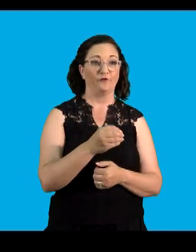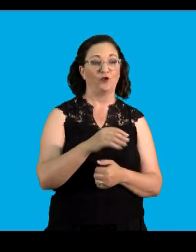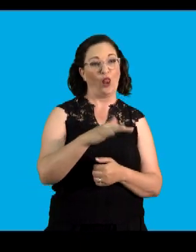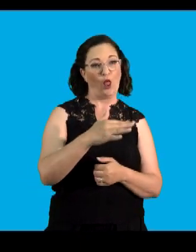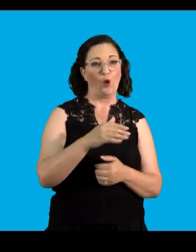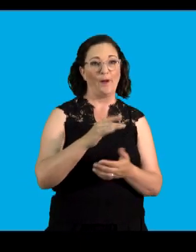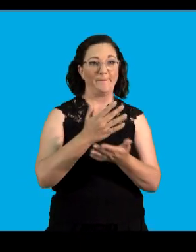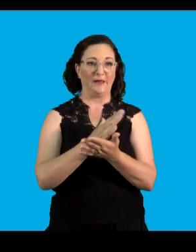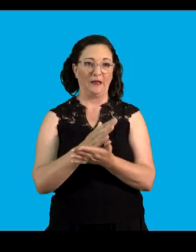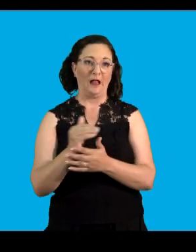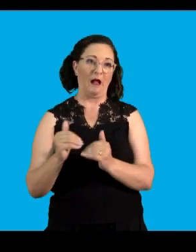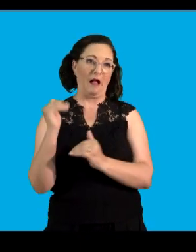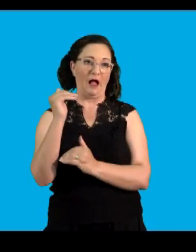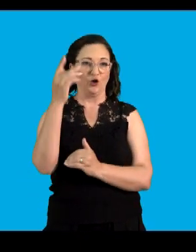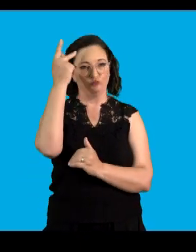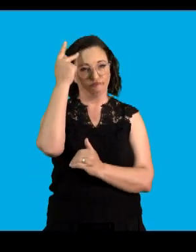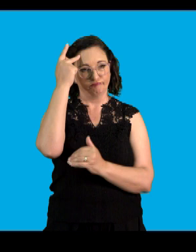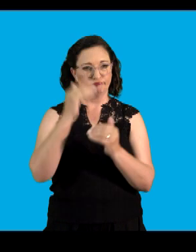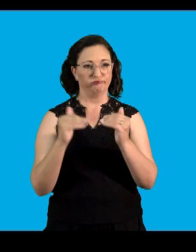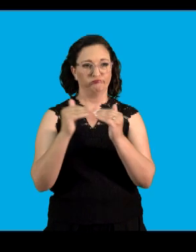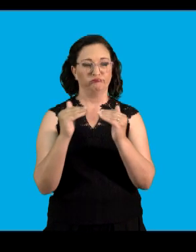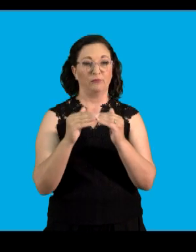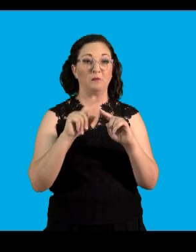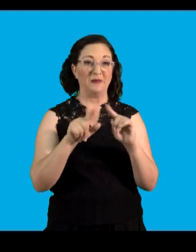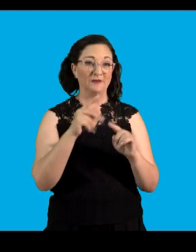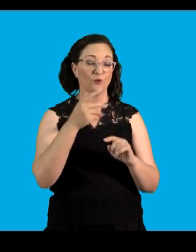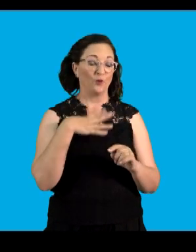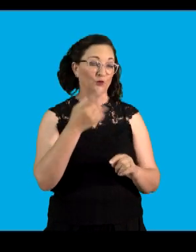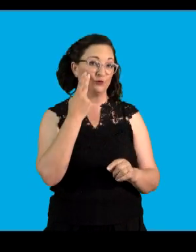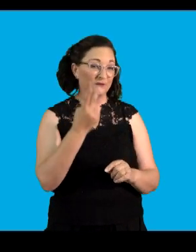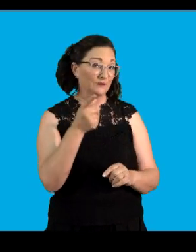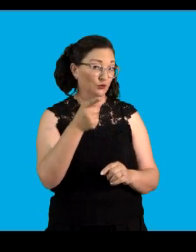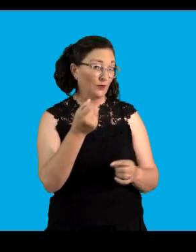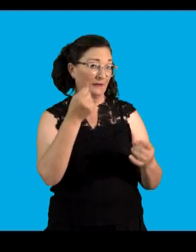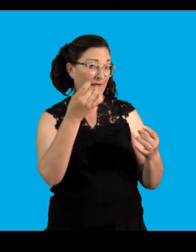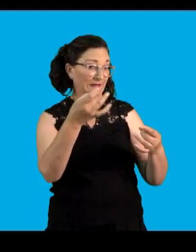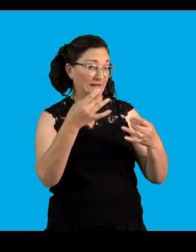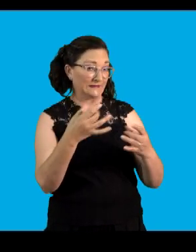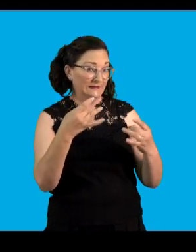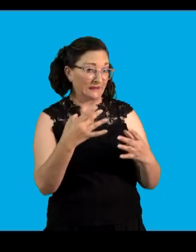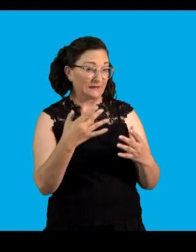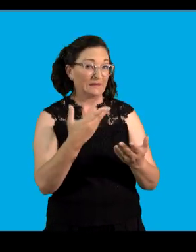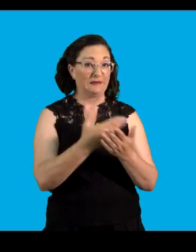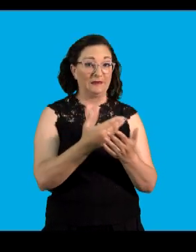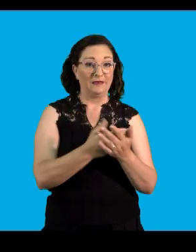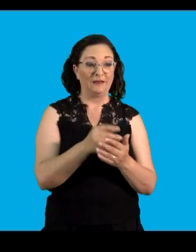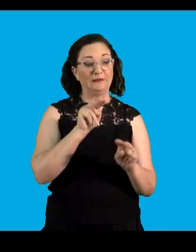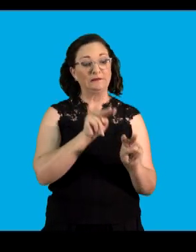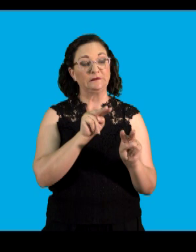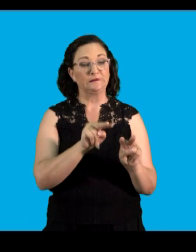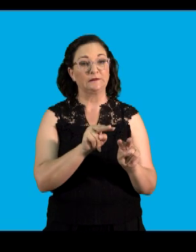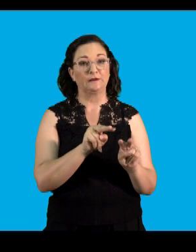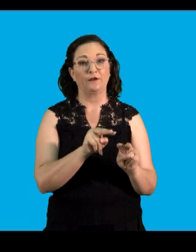cognitive levels. And here we are assessing what? Insight. We want to see if you understand and you're able to interpret what?